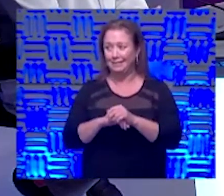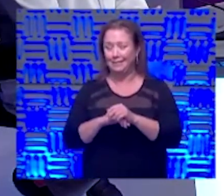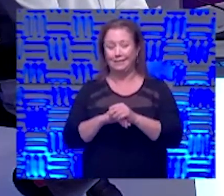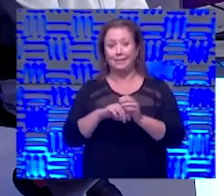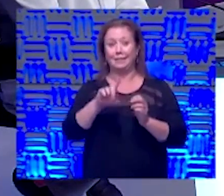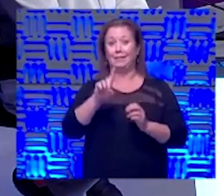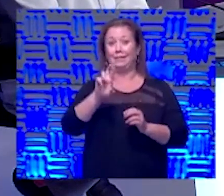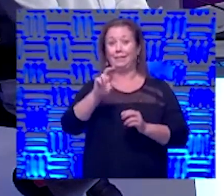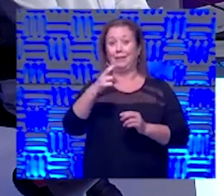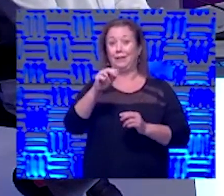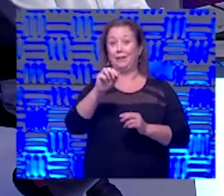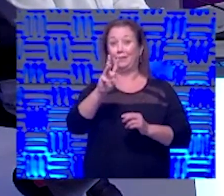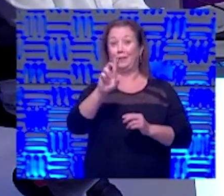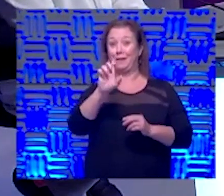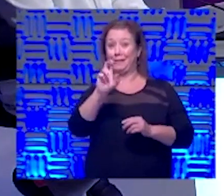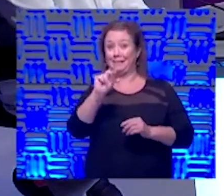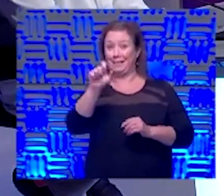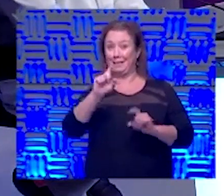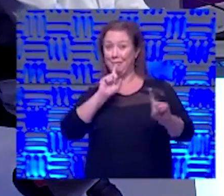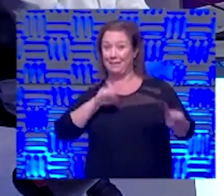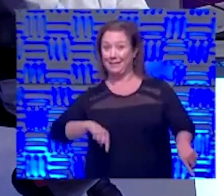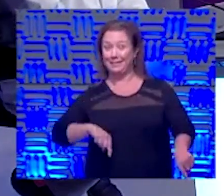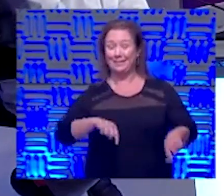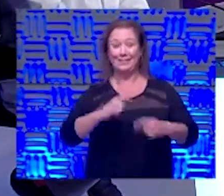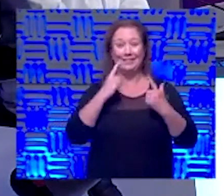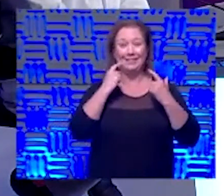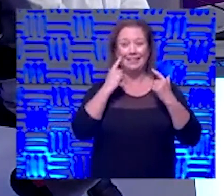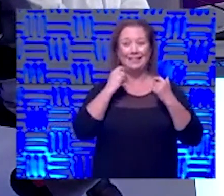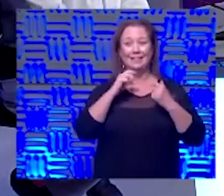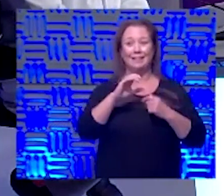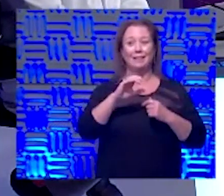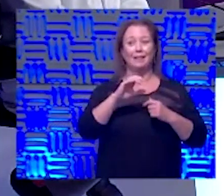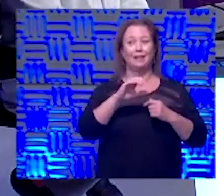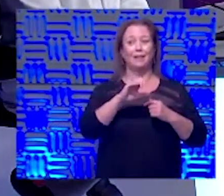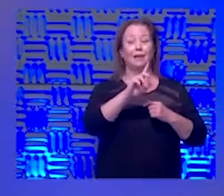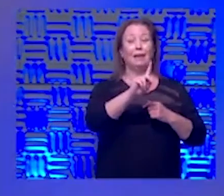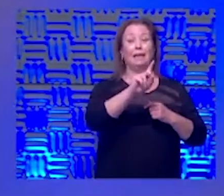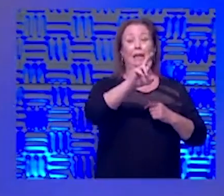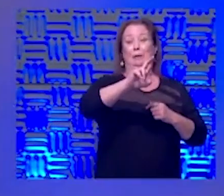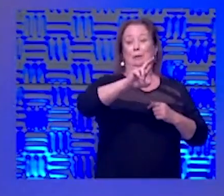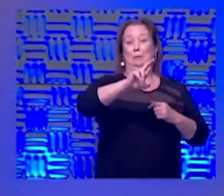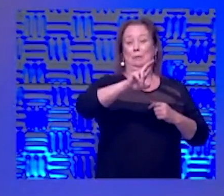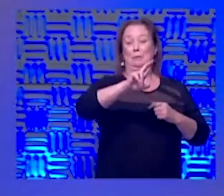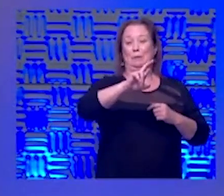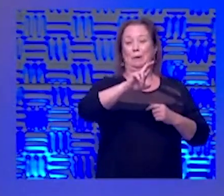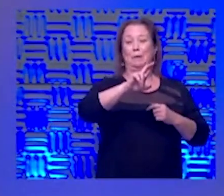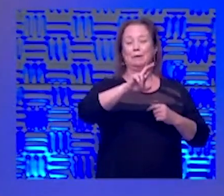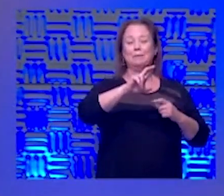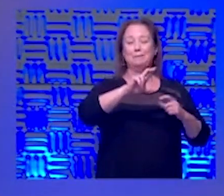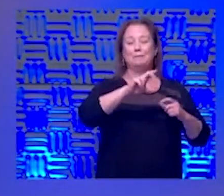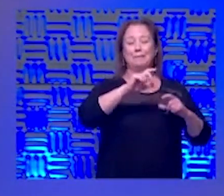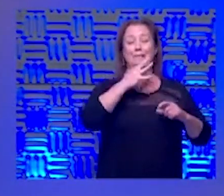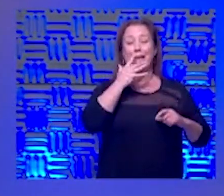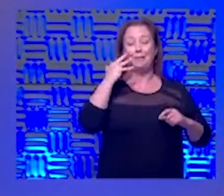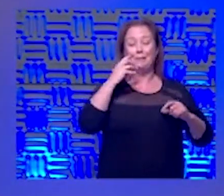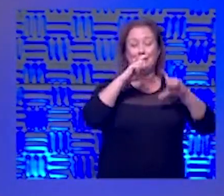Dr. Hawkinson, I will defer to you. I think crimson and blue masks are probably the best. However, certainly